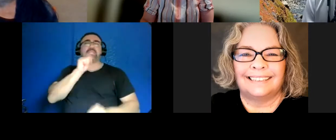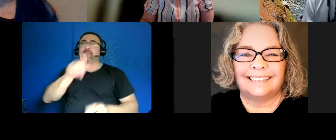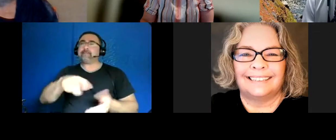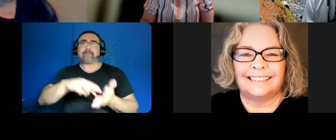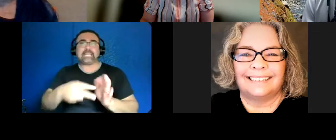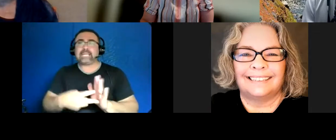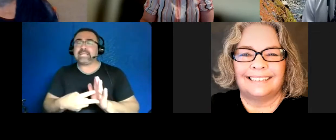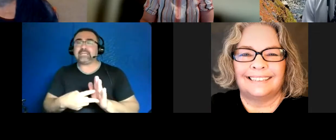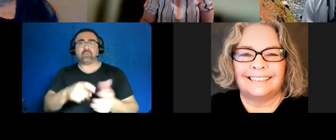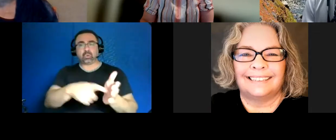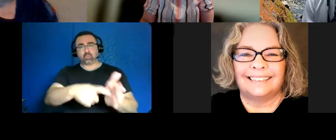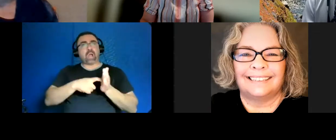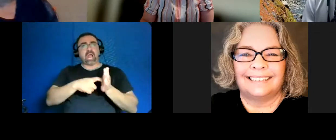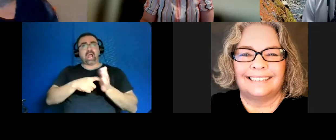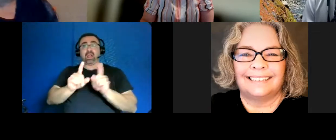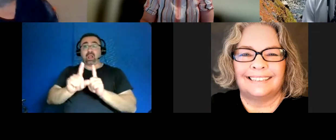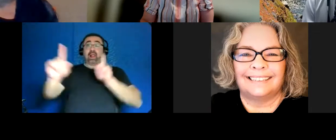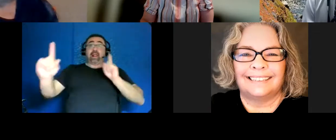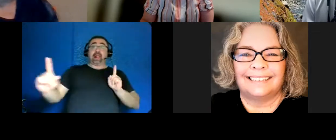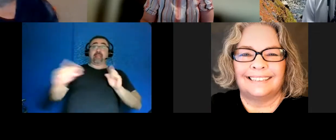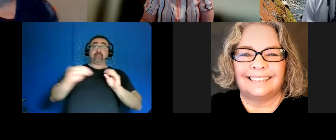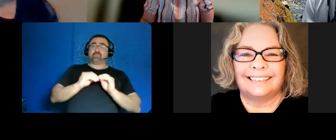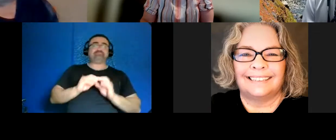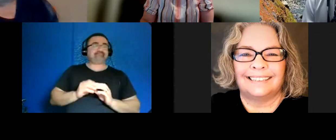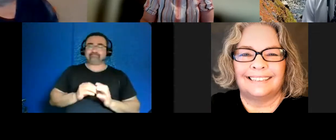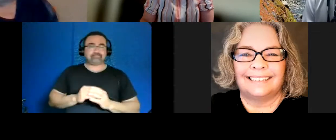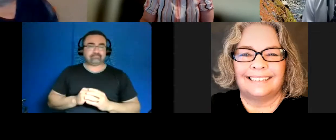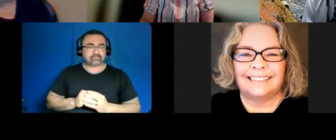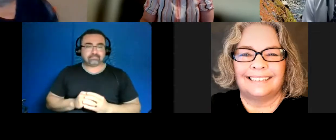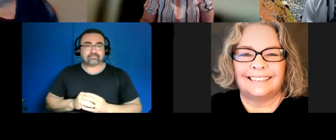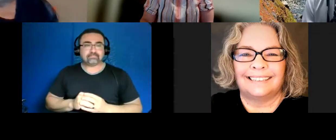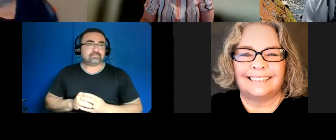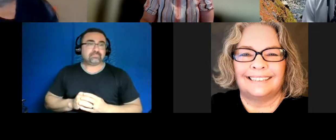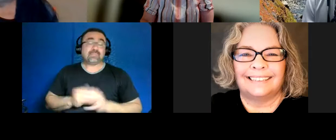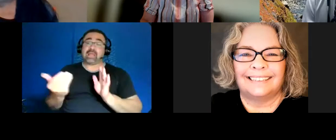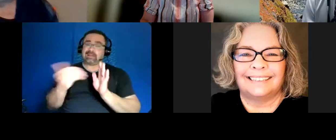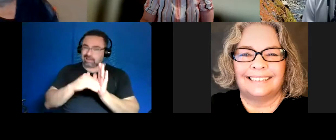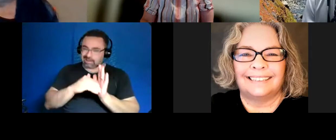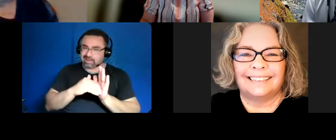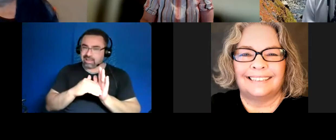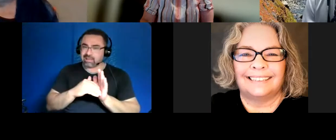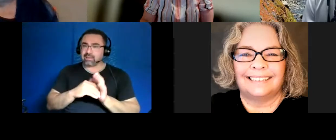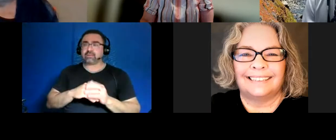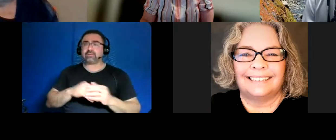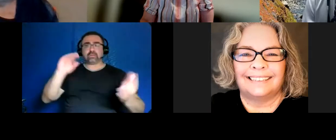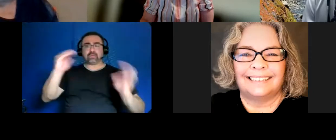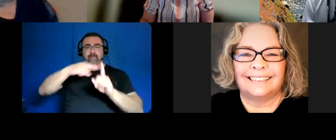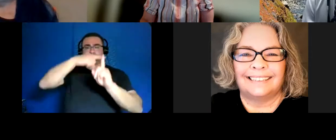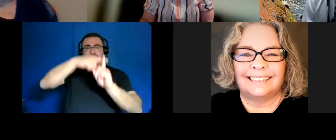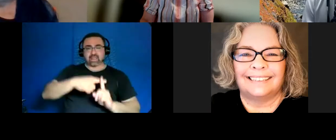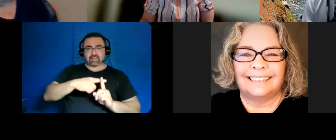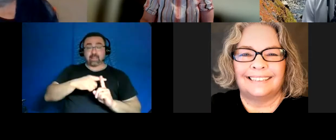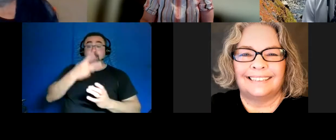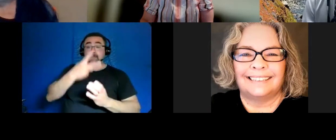require you getting further away. It does, again, point to the benefit of both